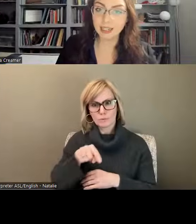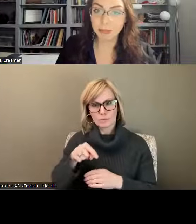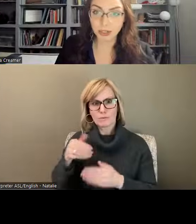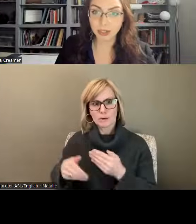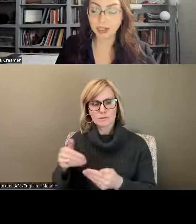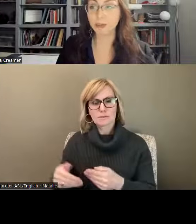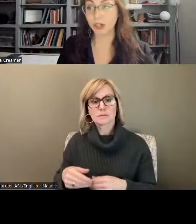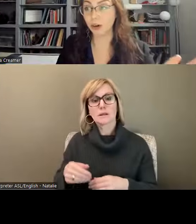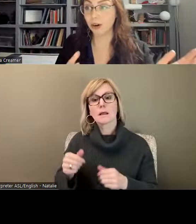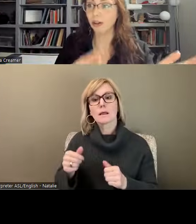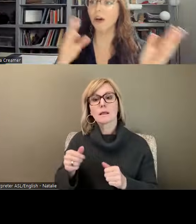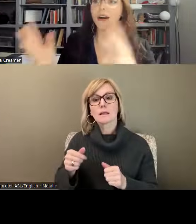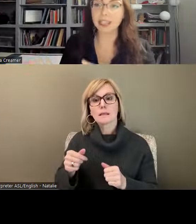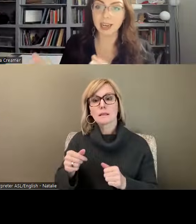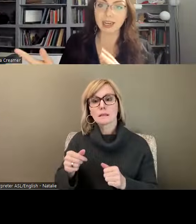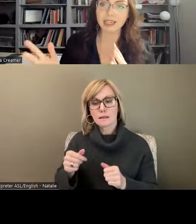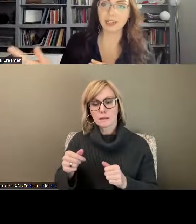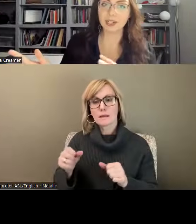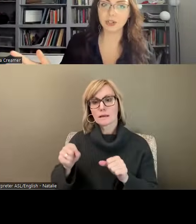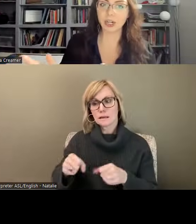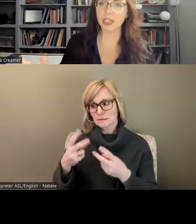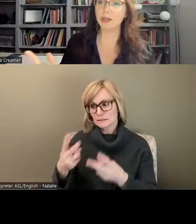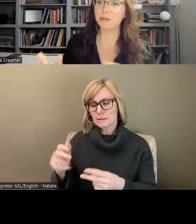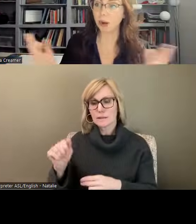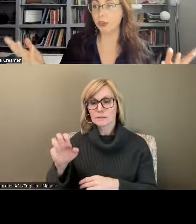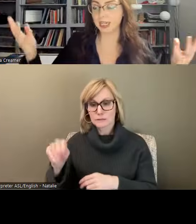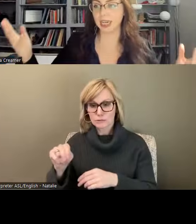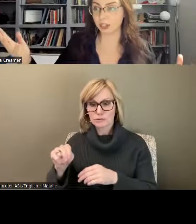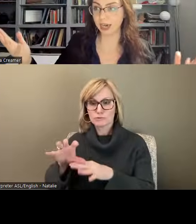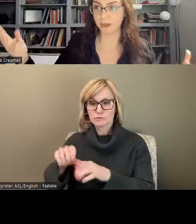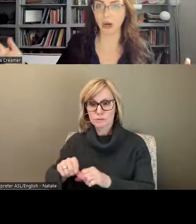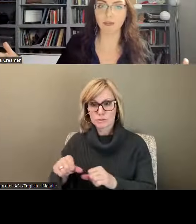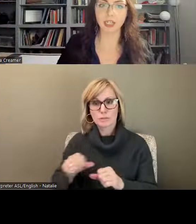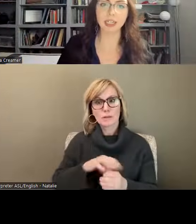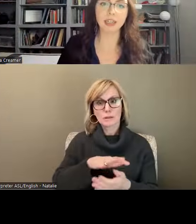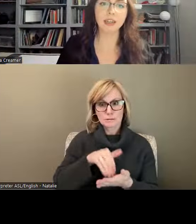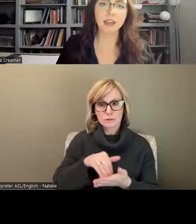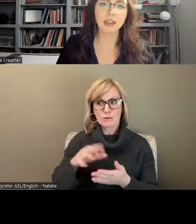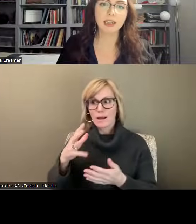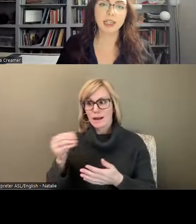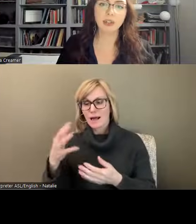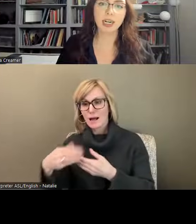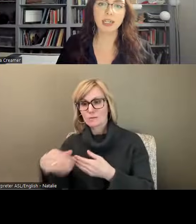present in the burials, which are alongside Assyrian traditions, both in the center and the provinces, illustrates